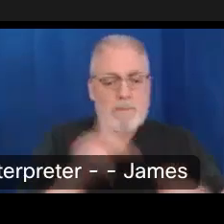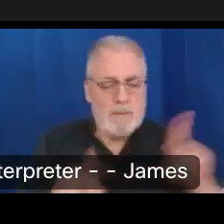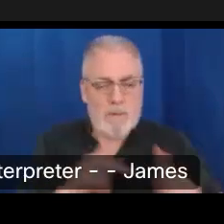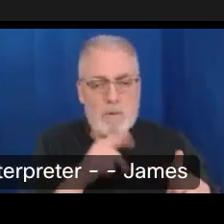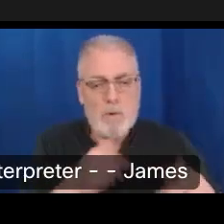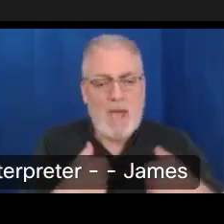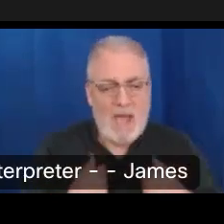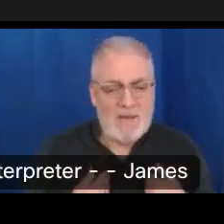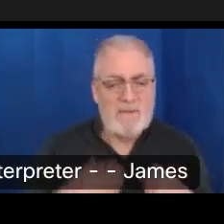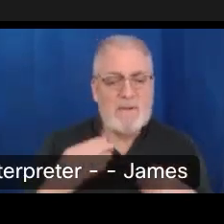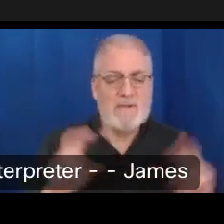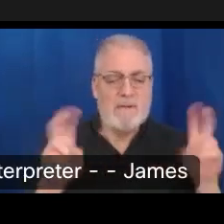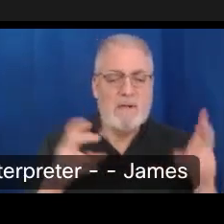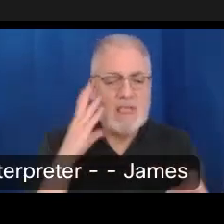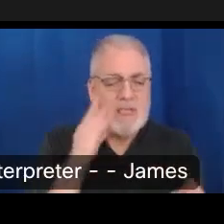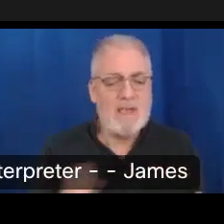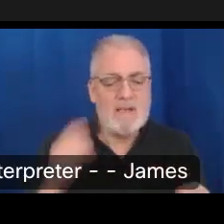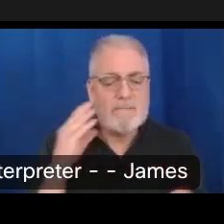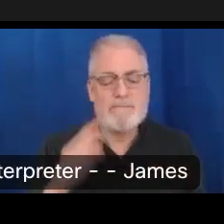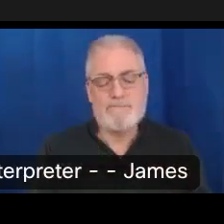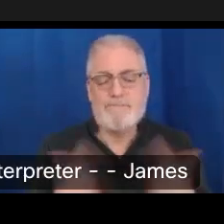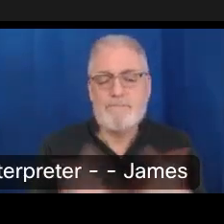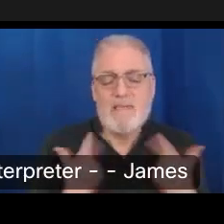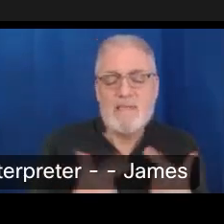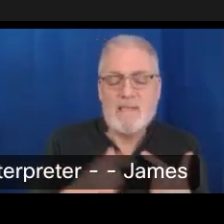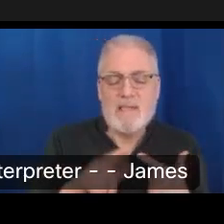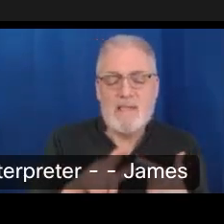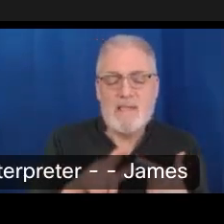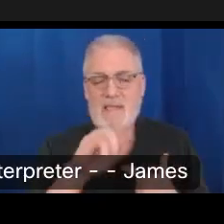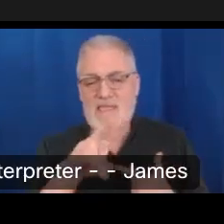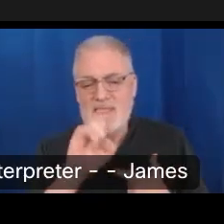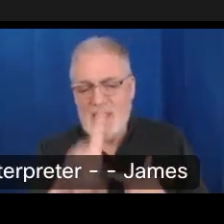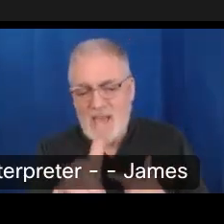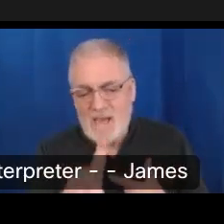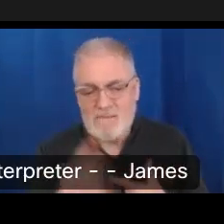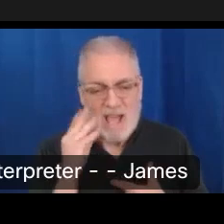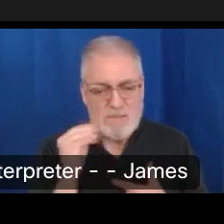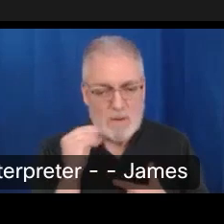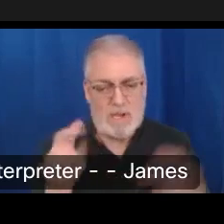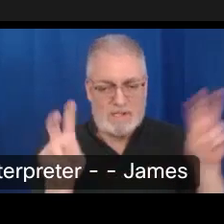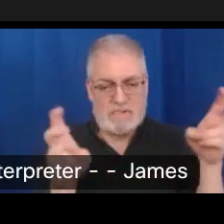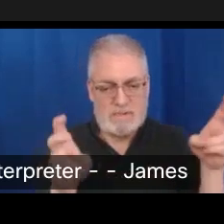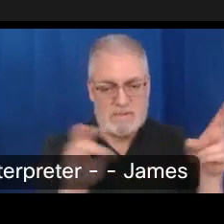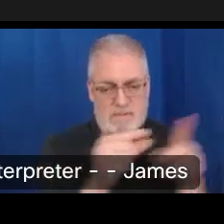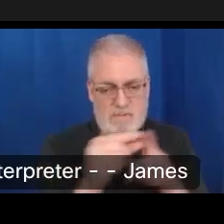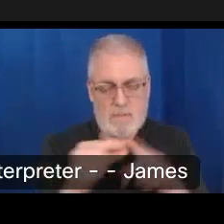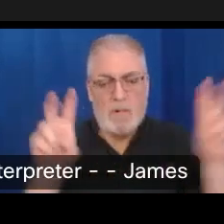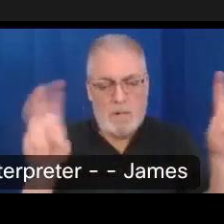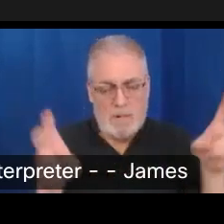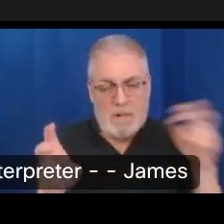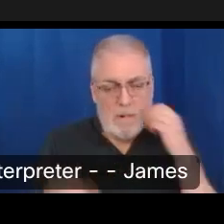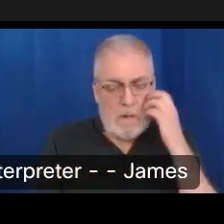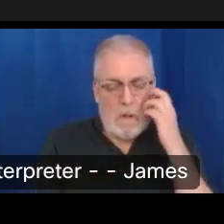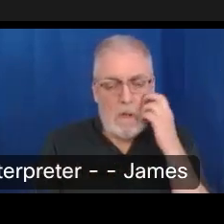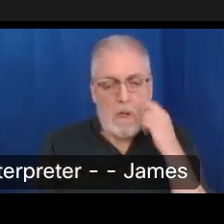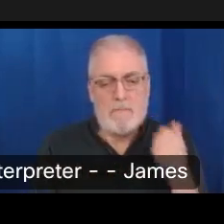conversations. Because we can't navigate these systems when we're even working in them. When we're sitting here on the board, I have no